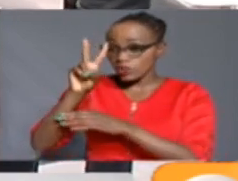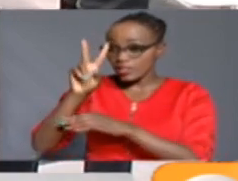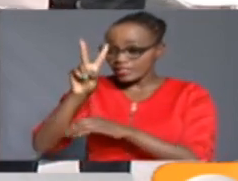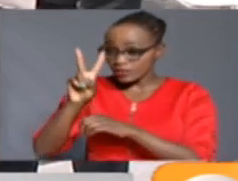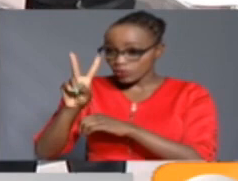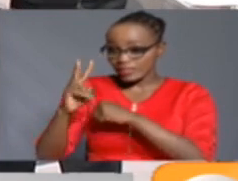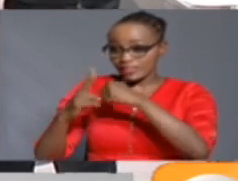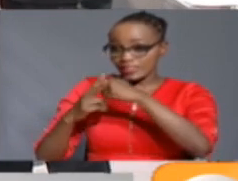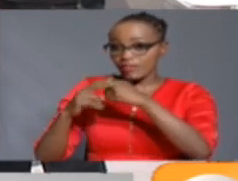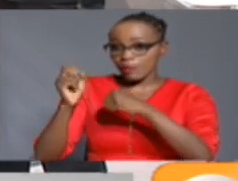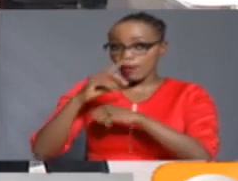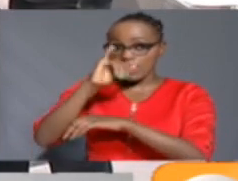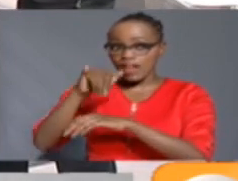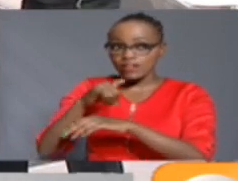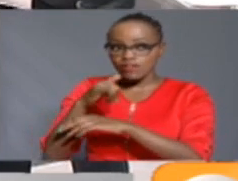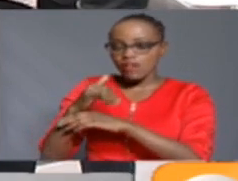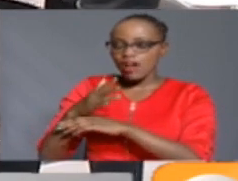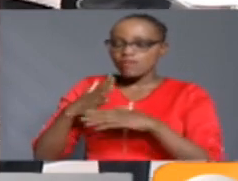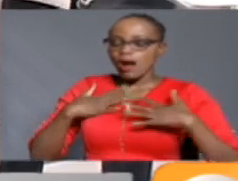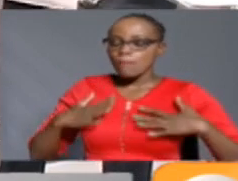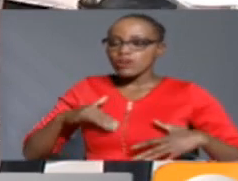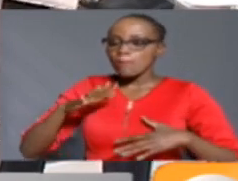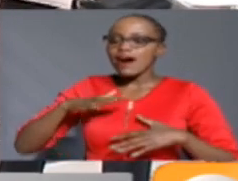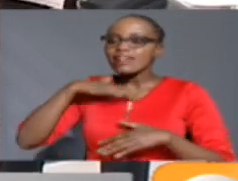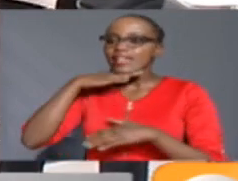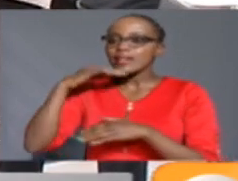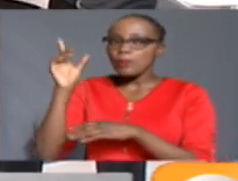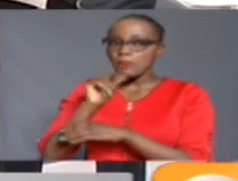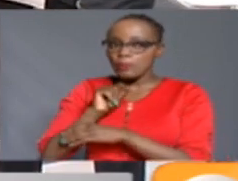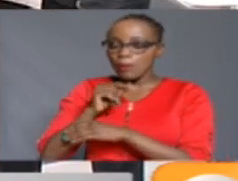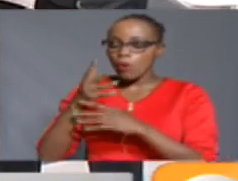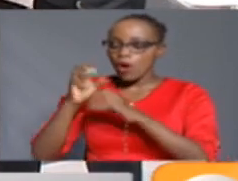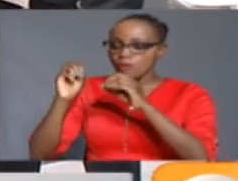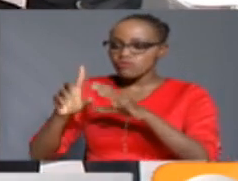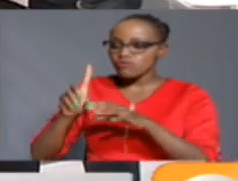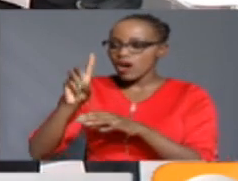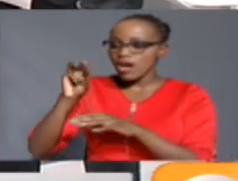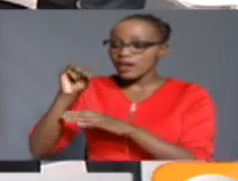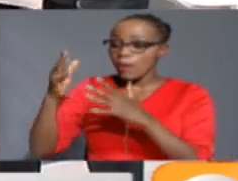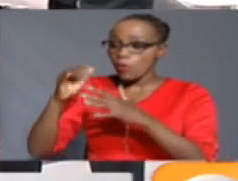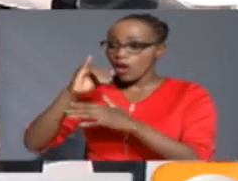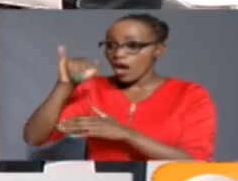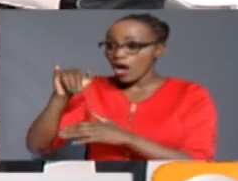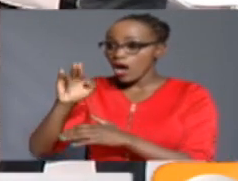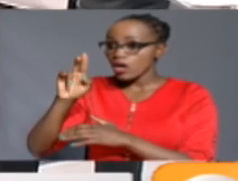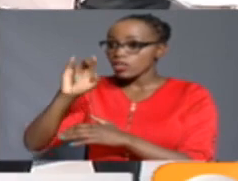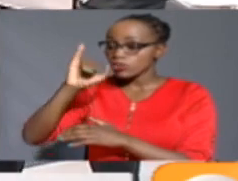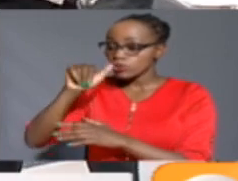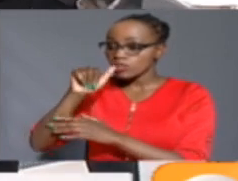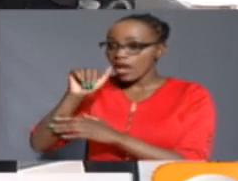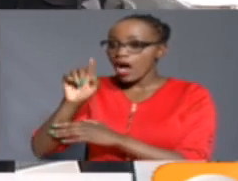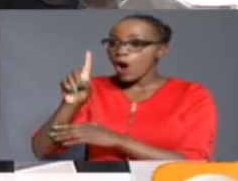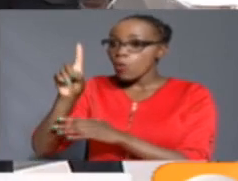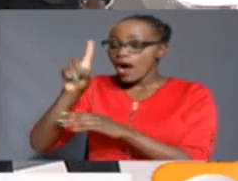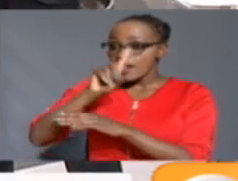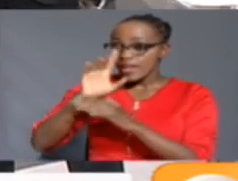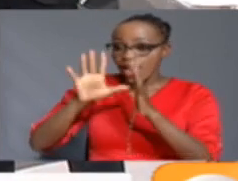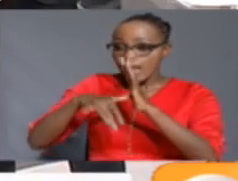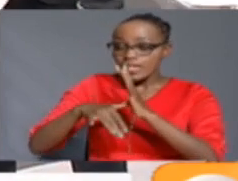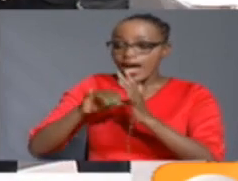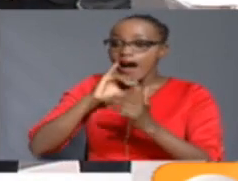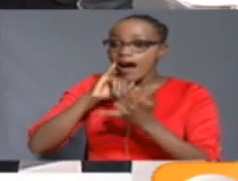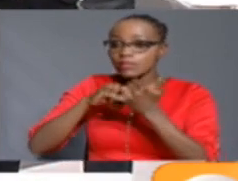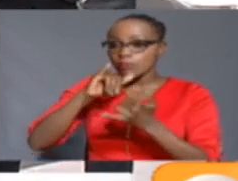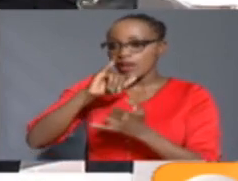January 2019, her mutilated body was found dumped in a dam in Juja. One day later, her husband,